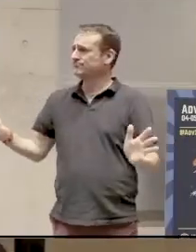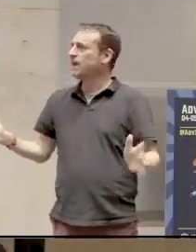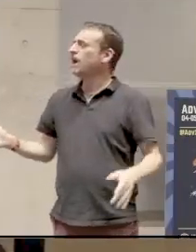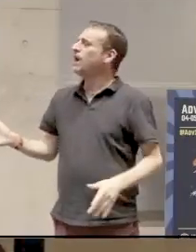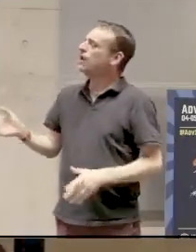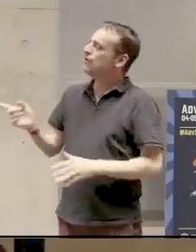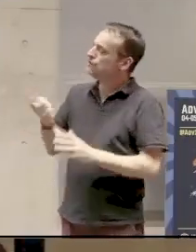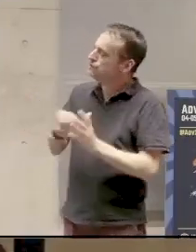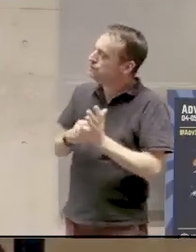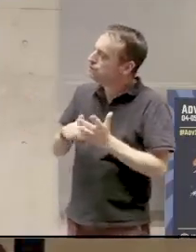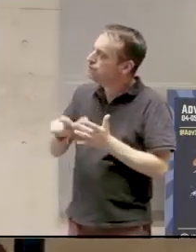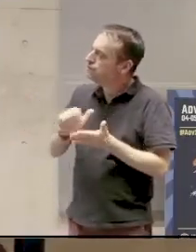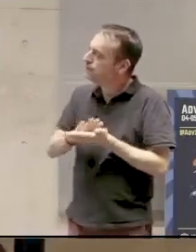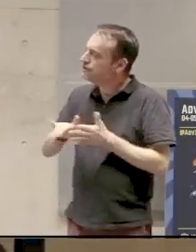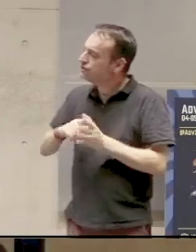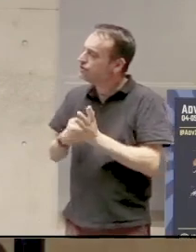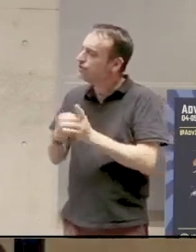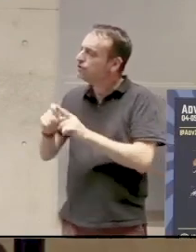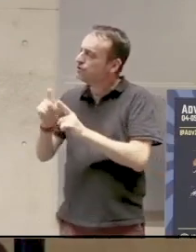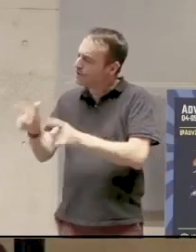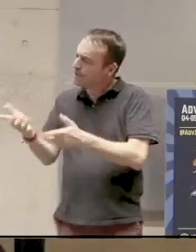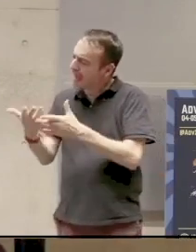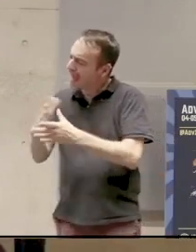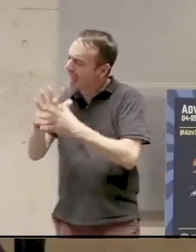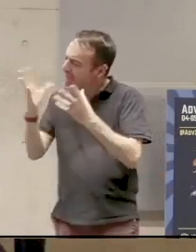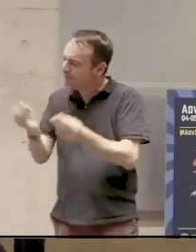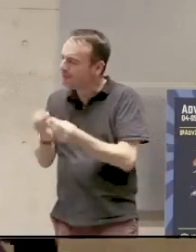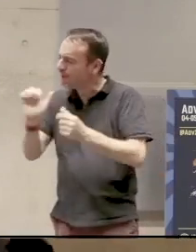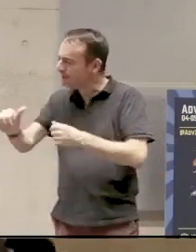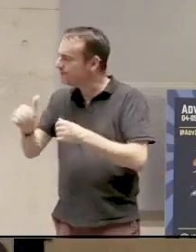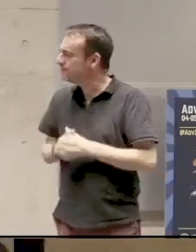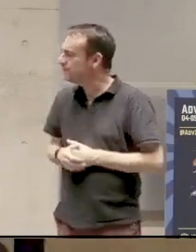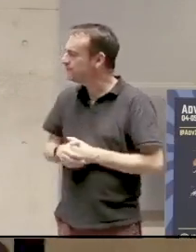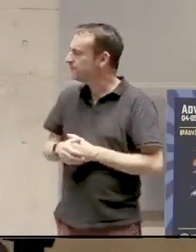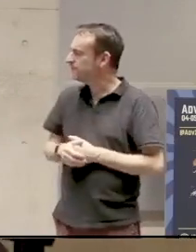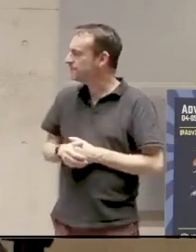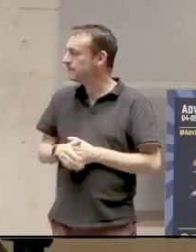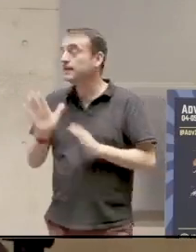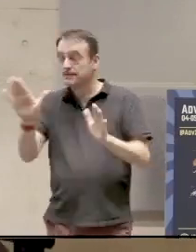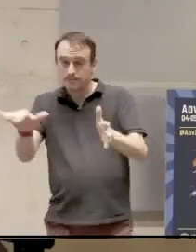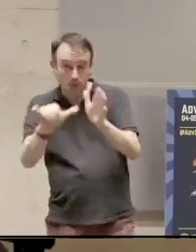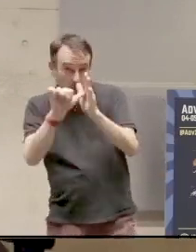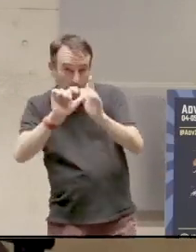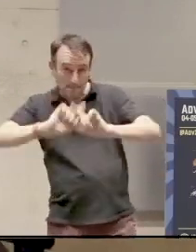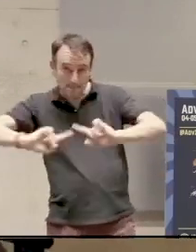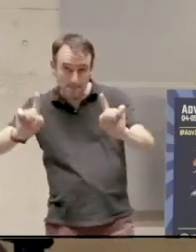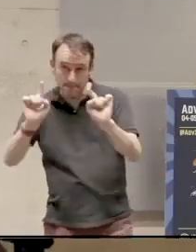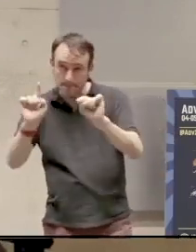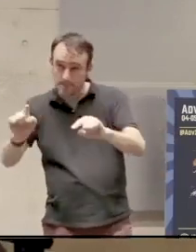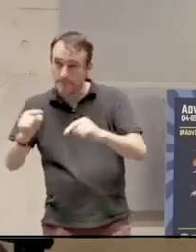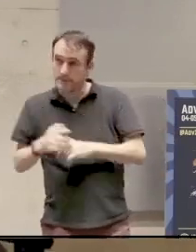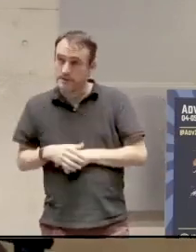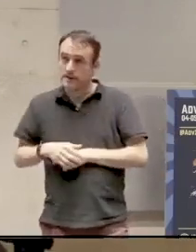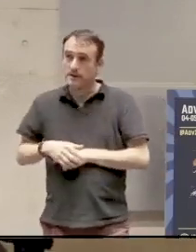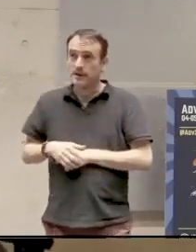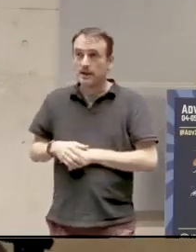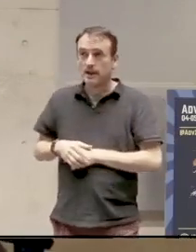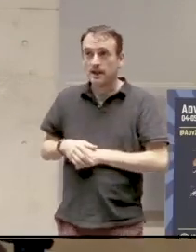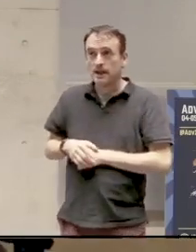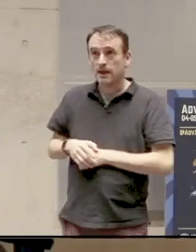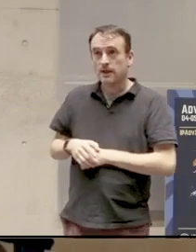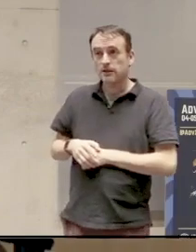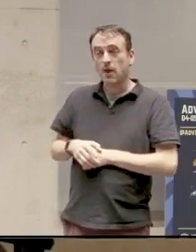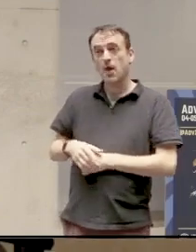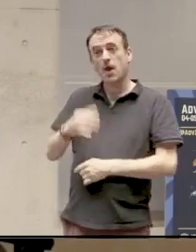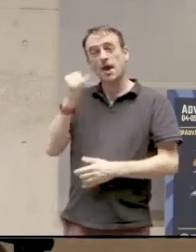Richard, you've played all of them. You've played every single one of them. Right. Here's the problem. We can't kill them just by making bad